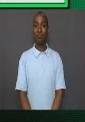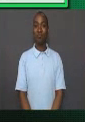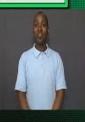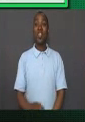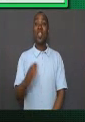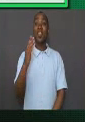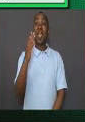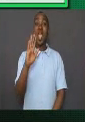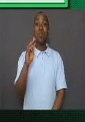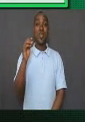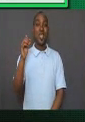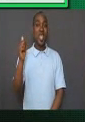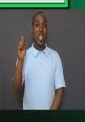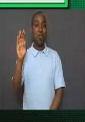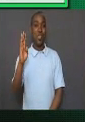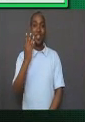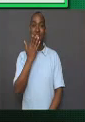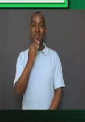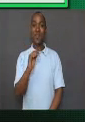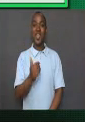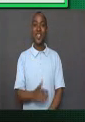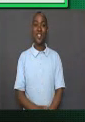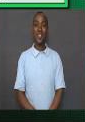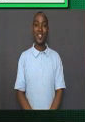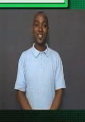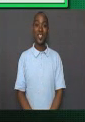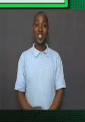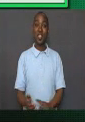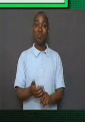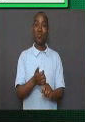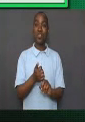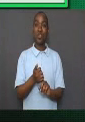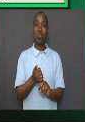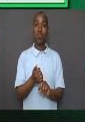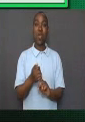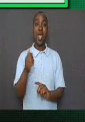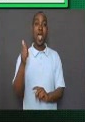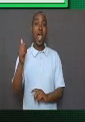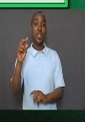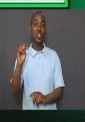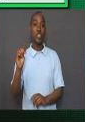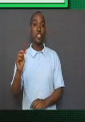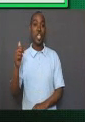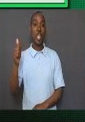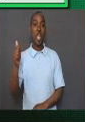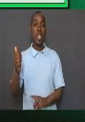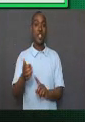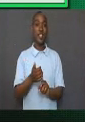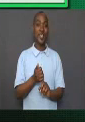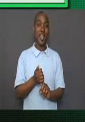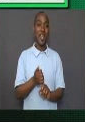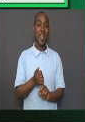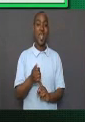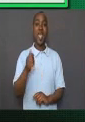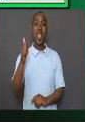Type AB blood consists of antigens A and